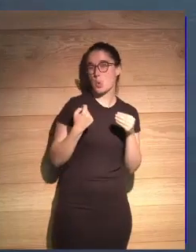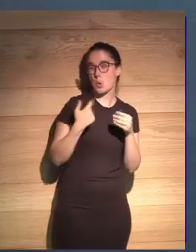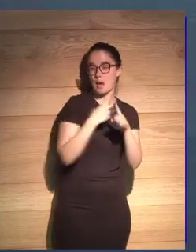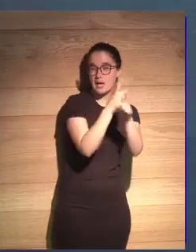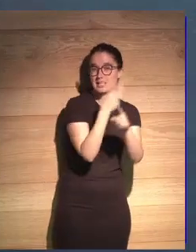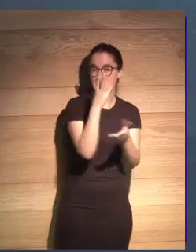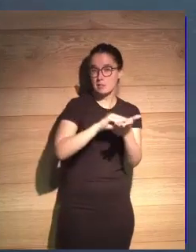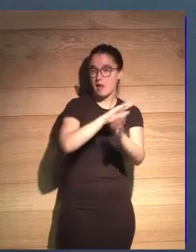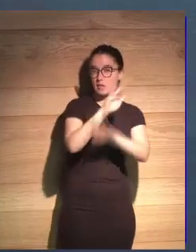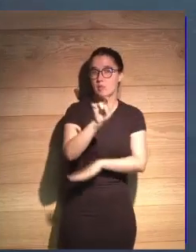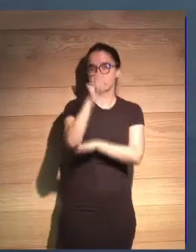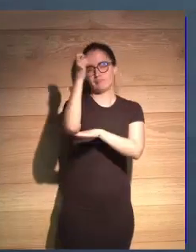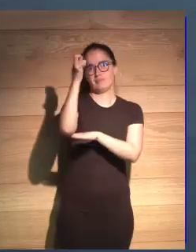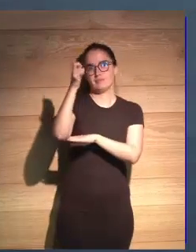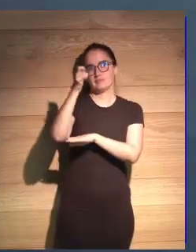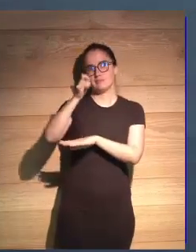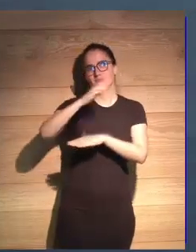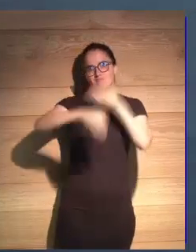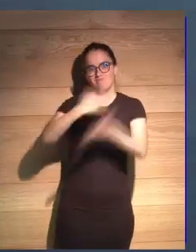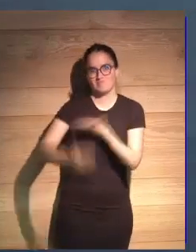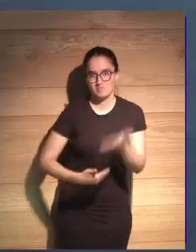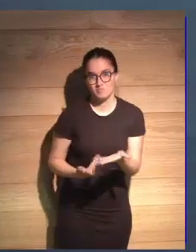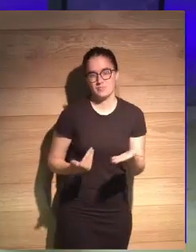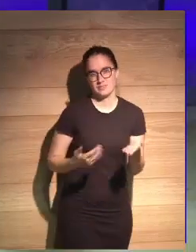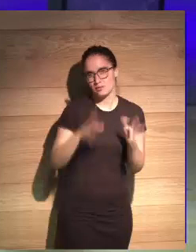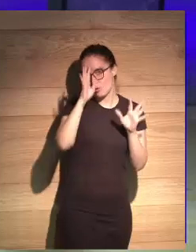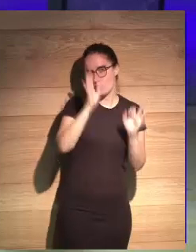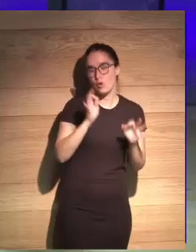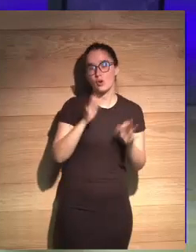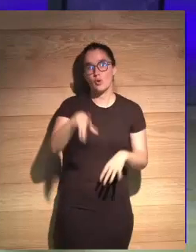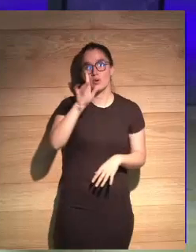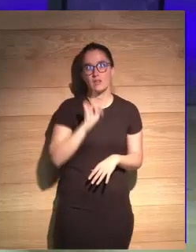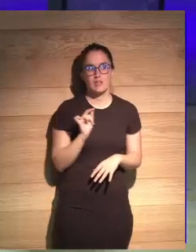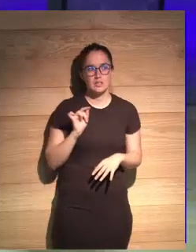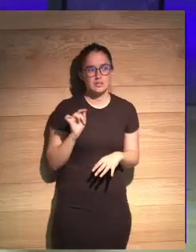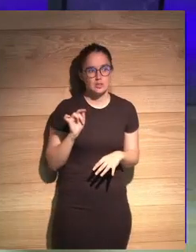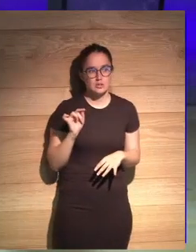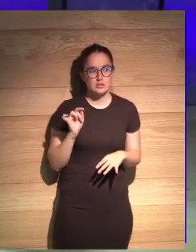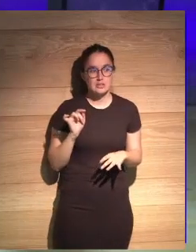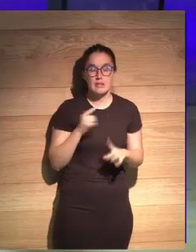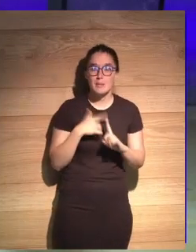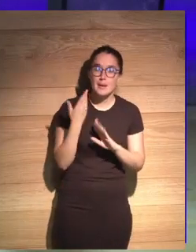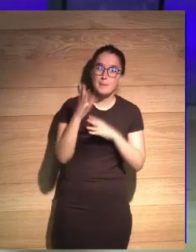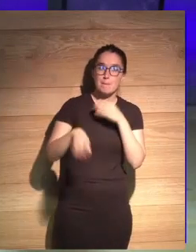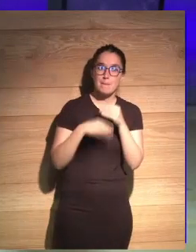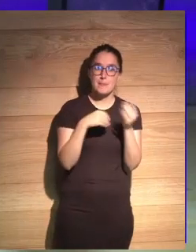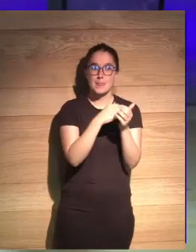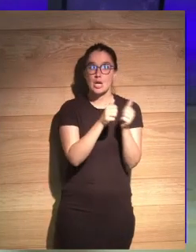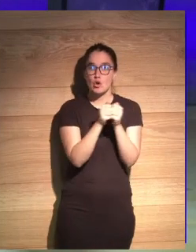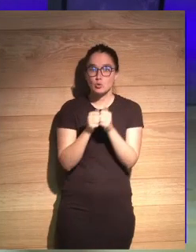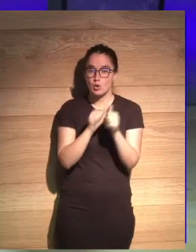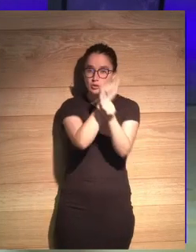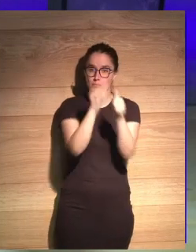it's easier for us to feel more motivated and inclined to keep on playing. Obviously, it's a